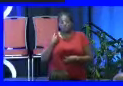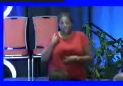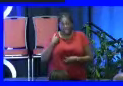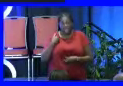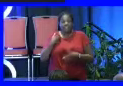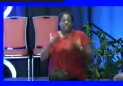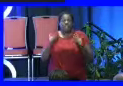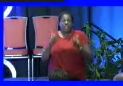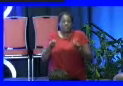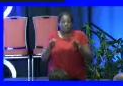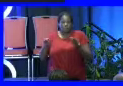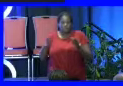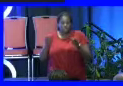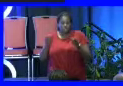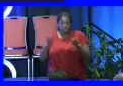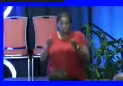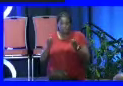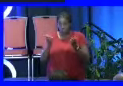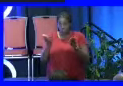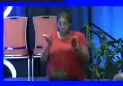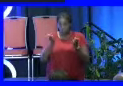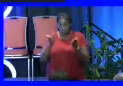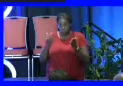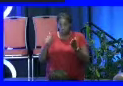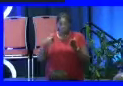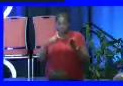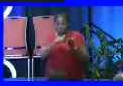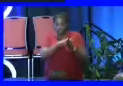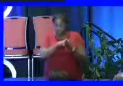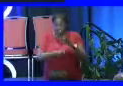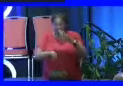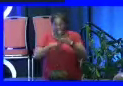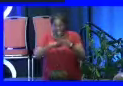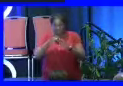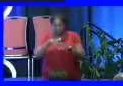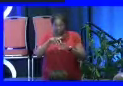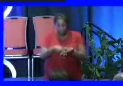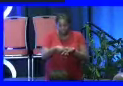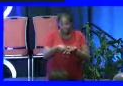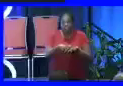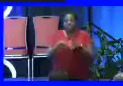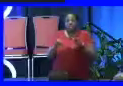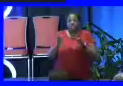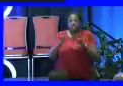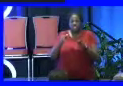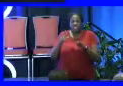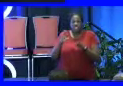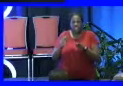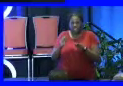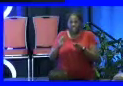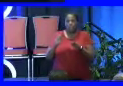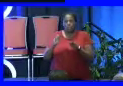health management services, which we've embedded into our managed care plan contracts as of Jan